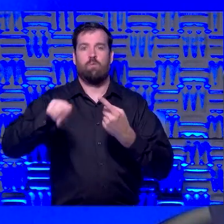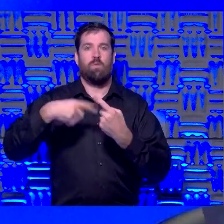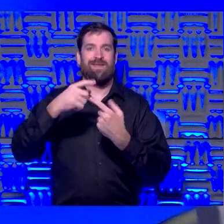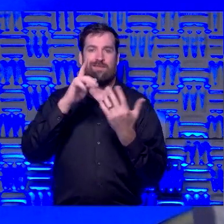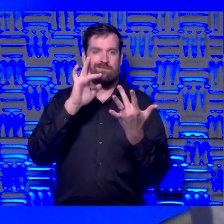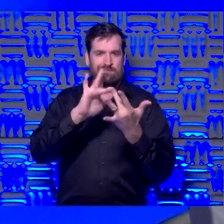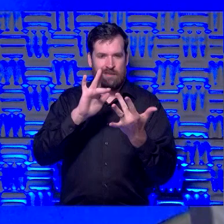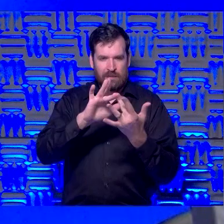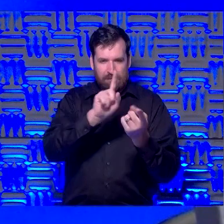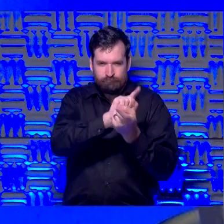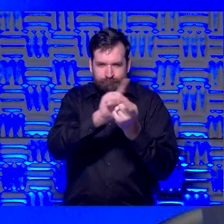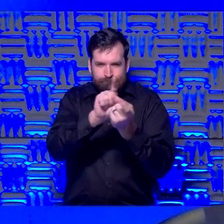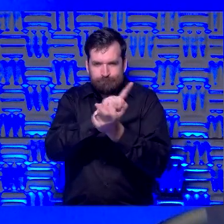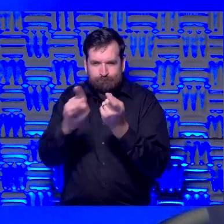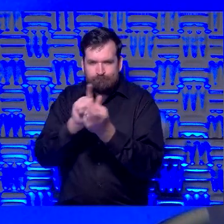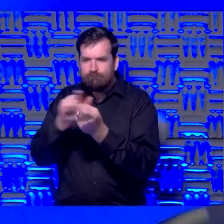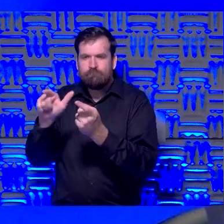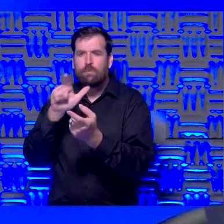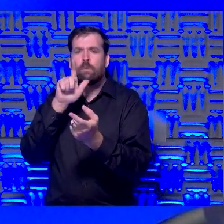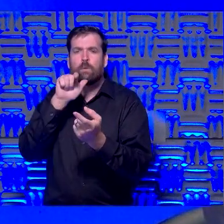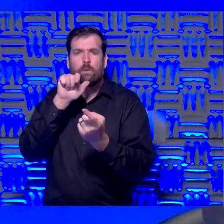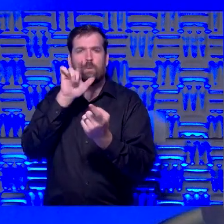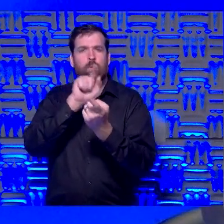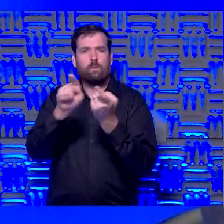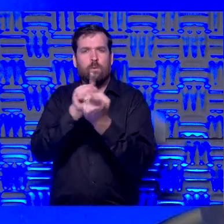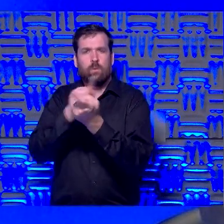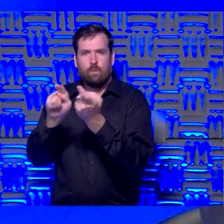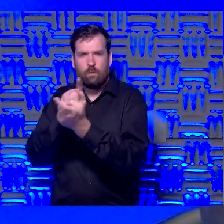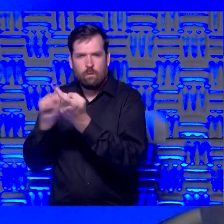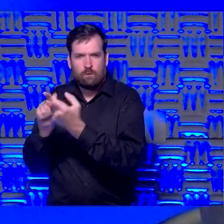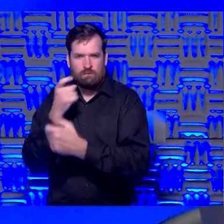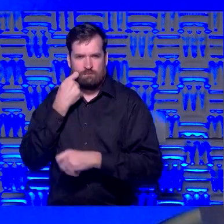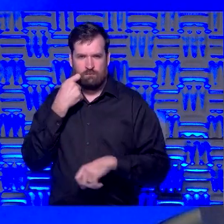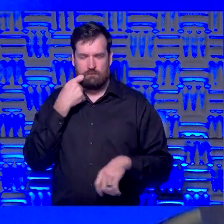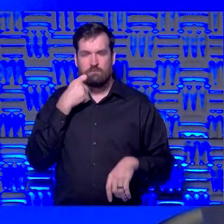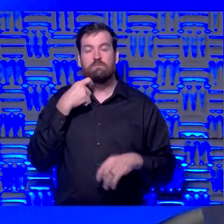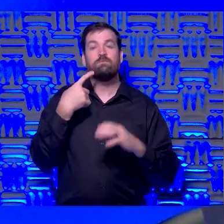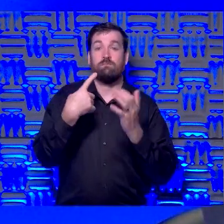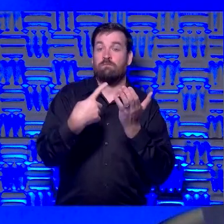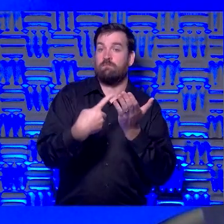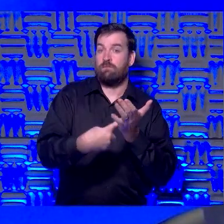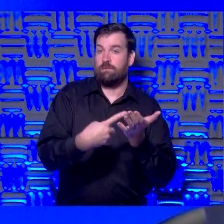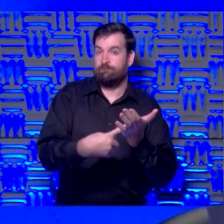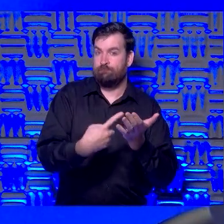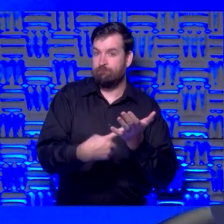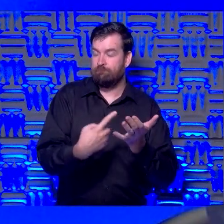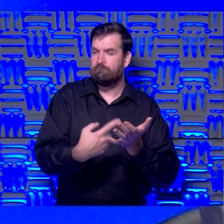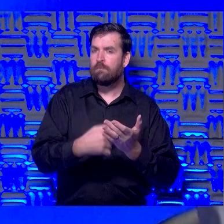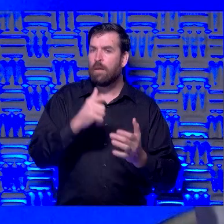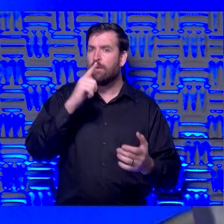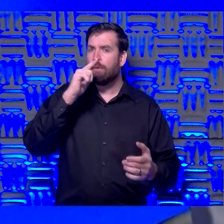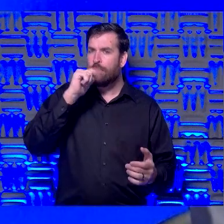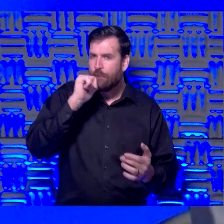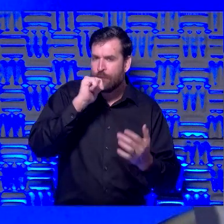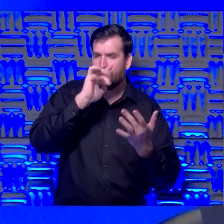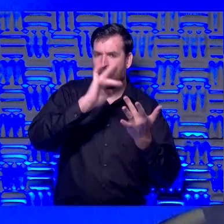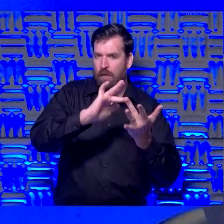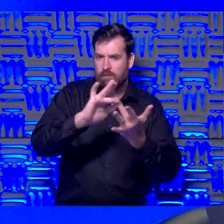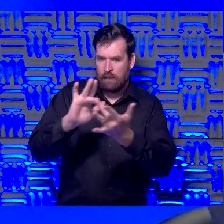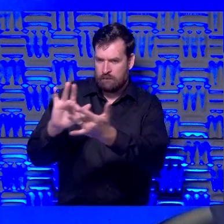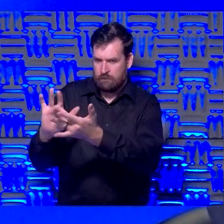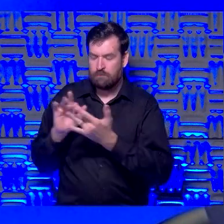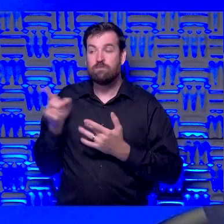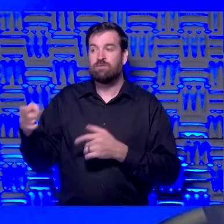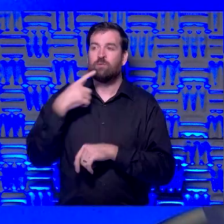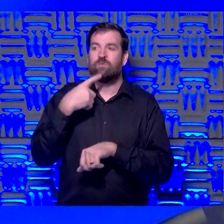tracing. So the other thing is when you are doing contact tracing, discuss, who have you had contact with? Just as you